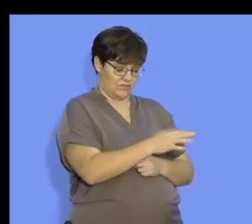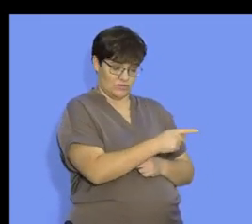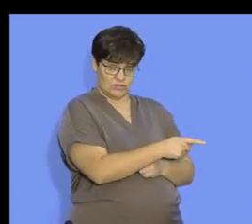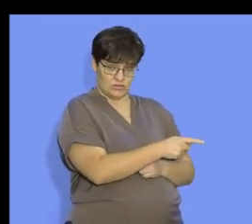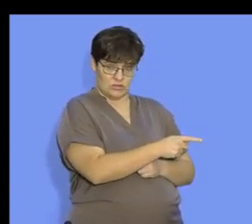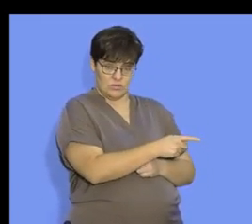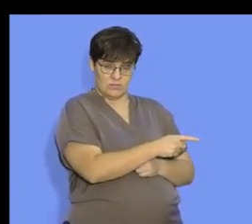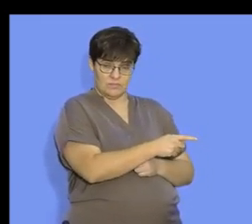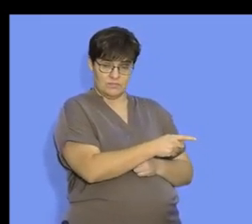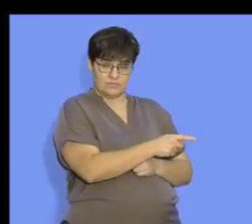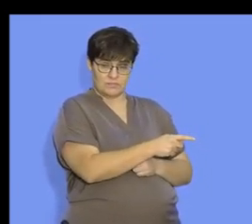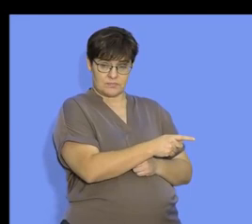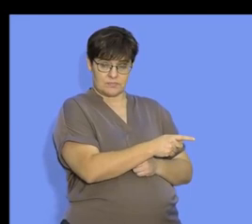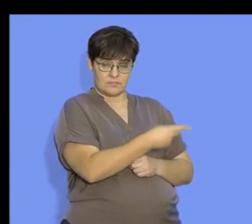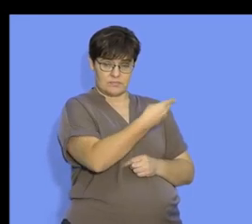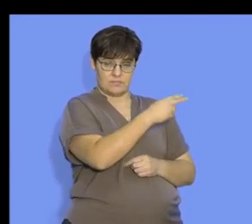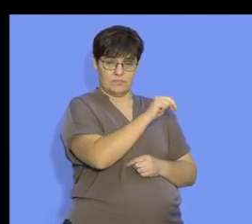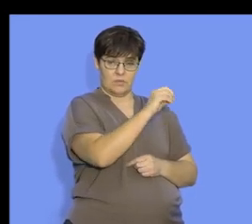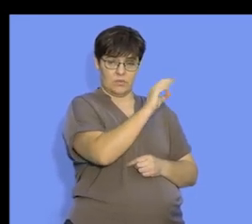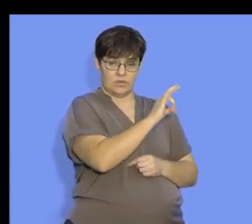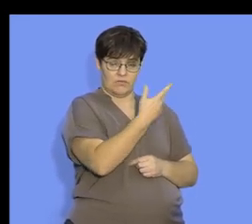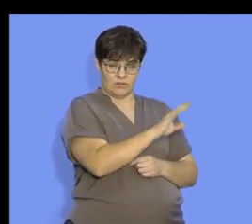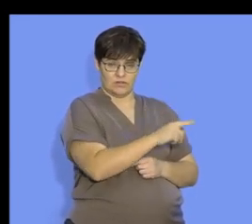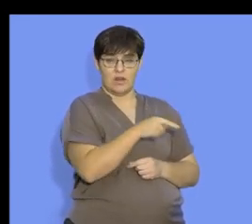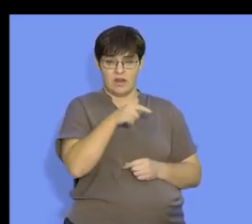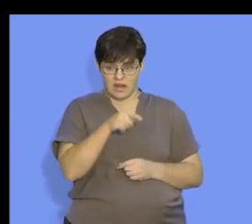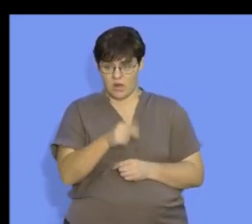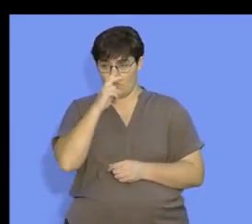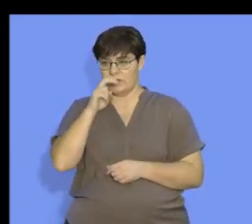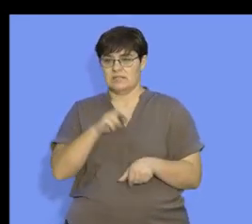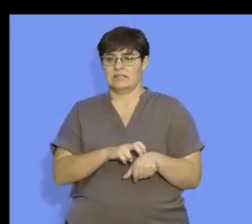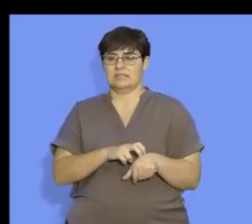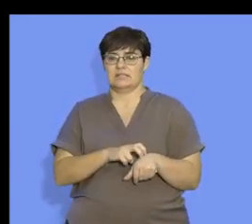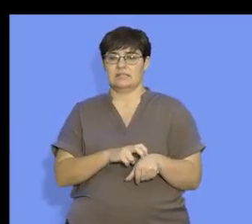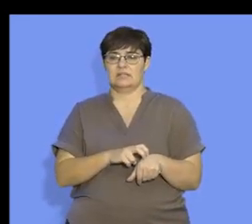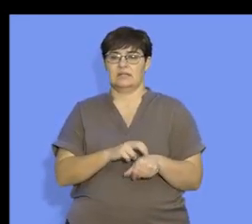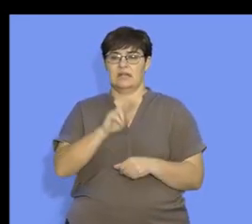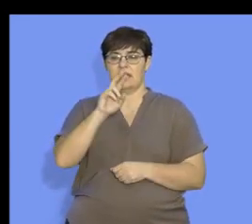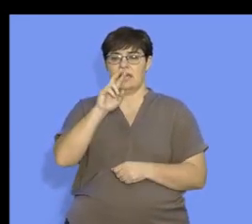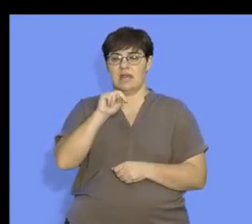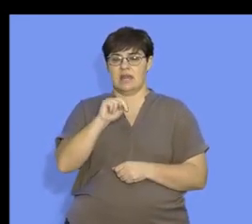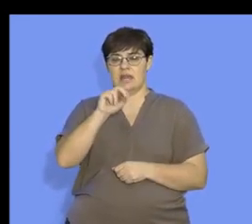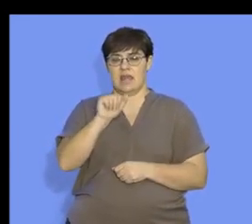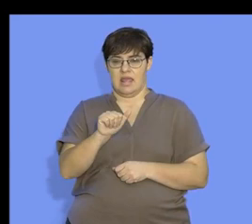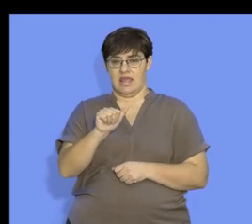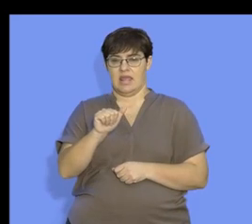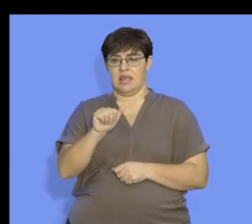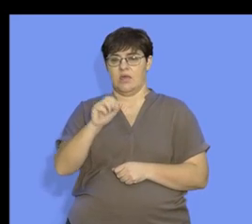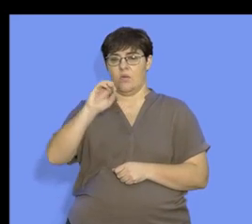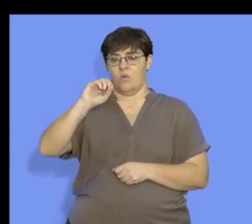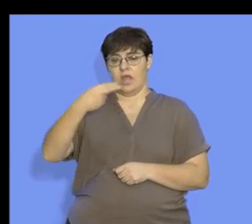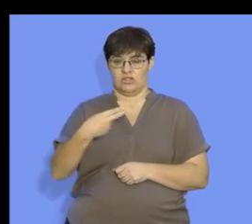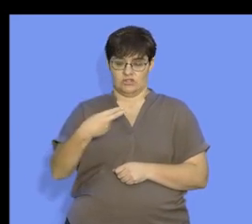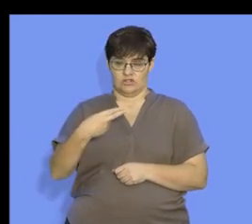got sodium hydroxide, right? So we get sodium hydroxide, which